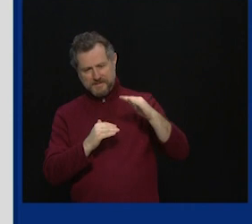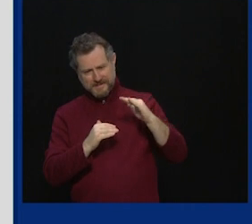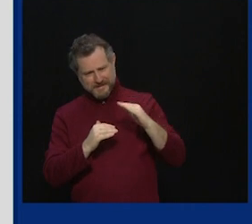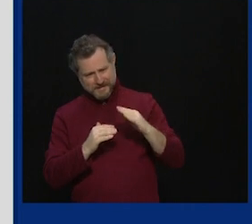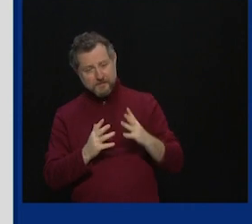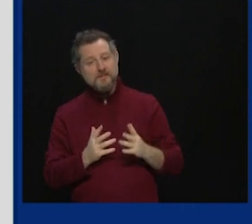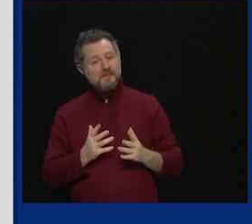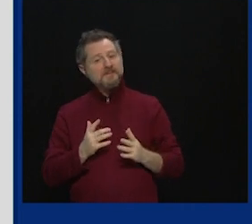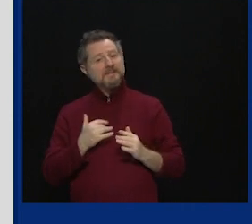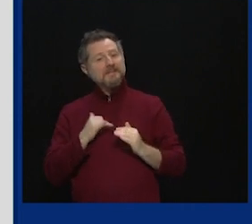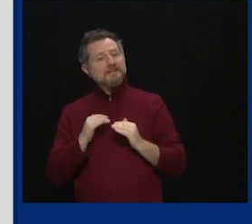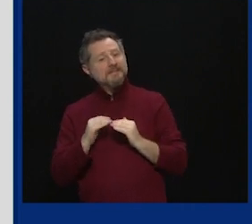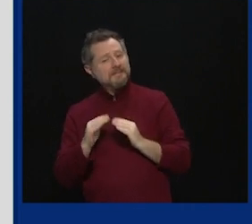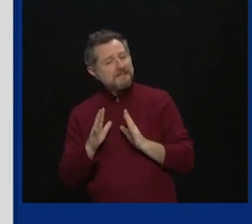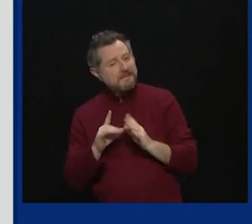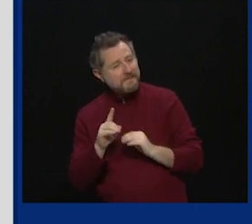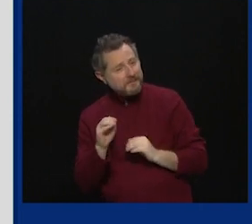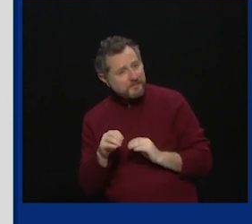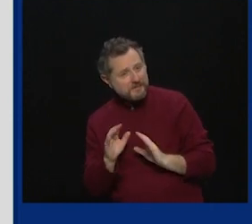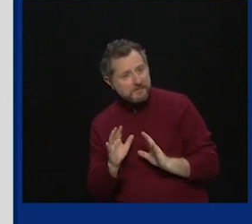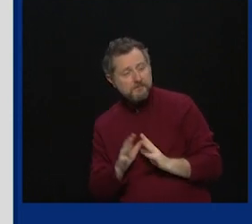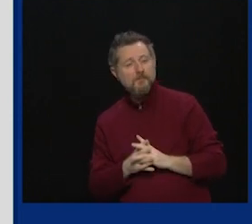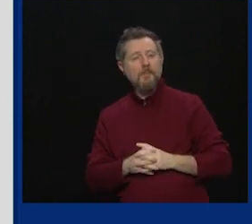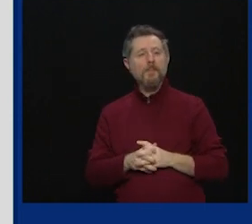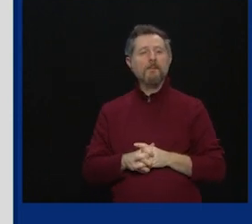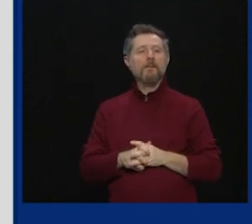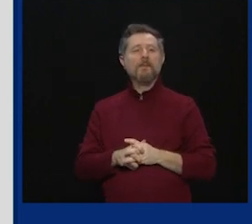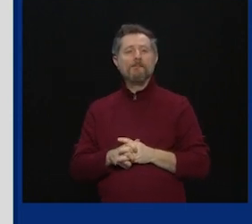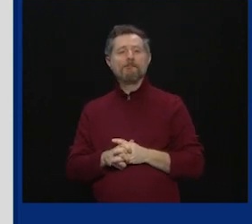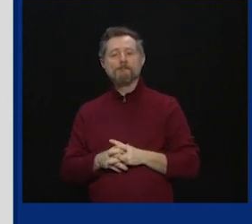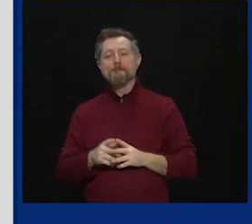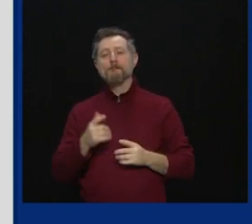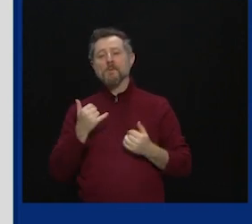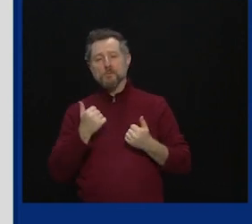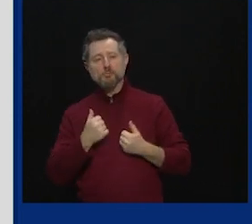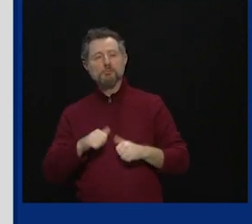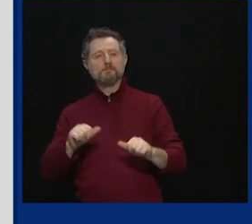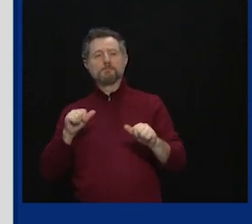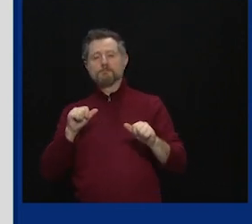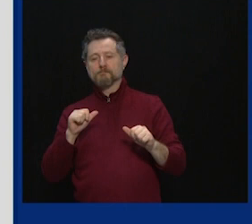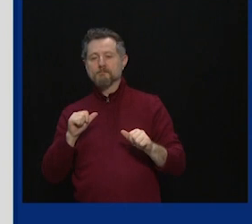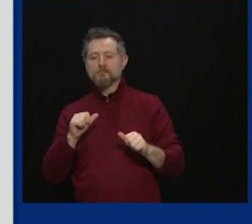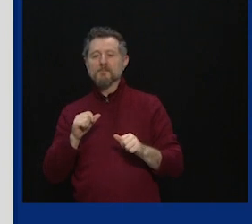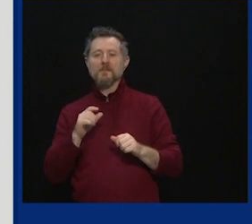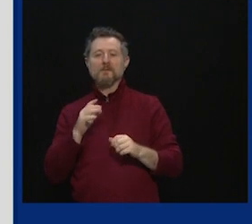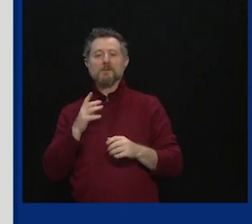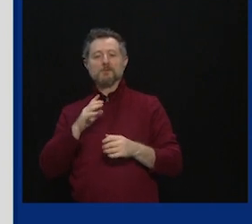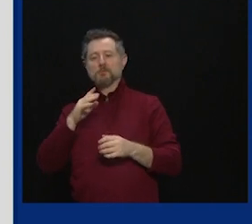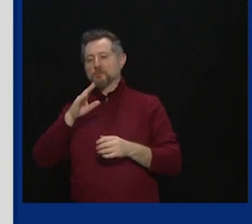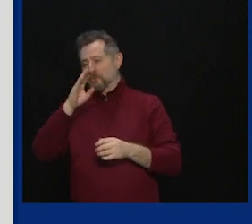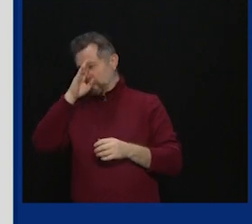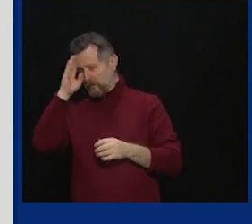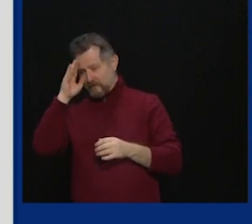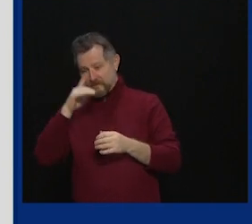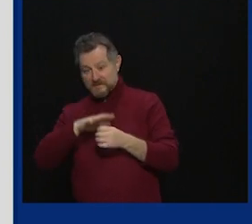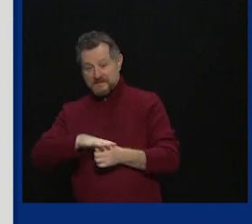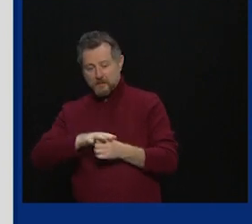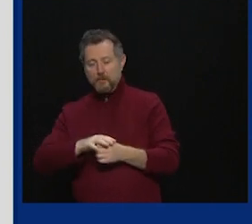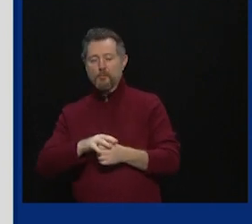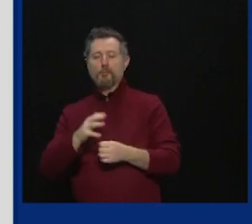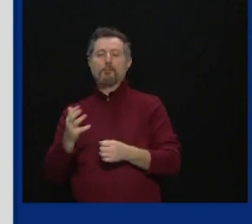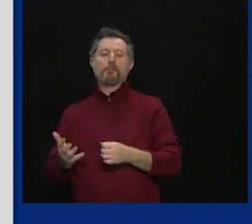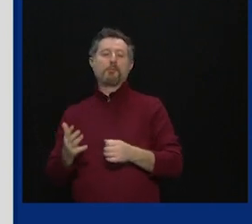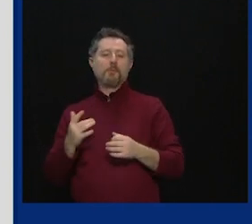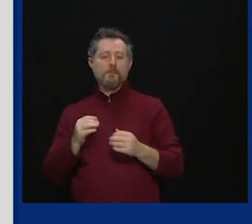were. But we're working around the clock to bring more relief to hospitals and to free up more beds. So trending a little bit better